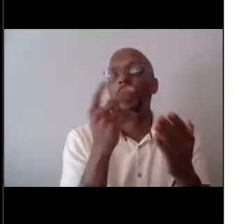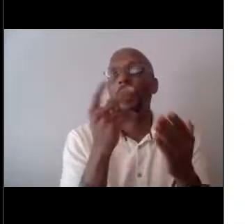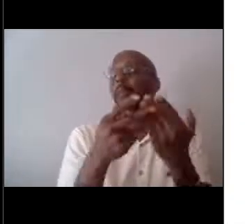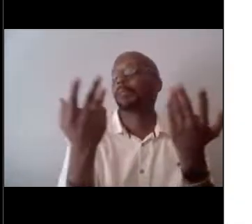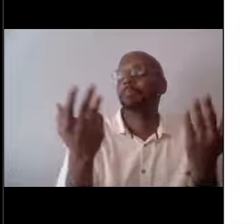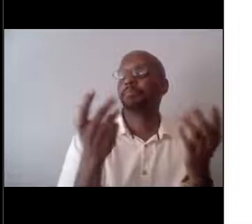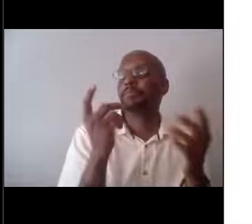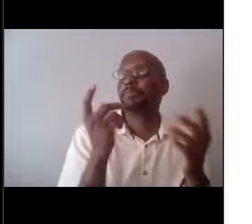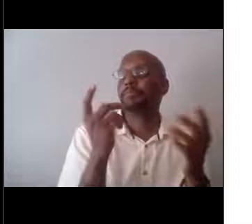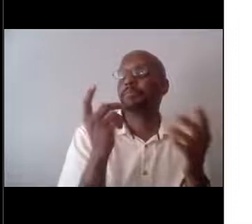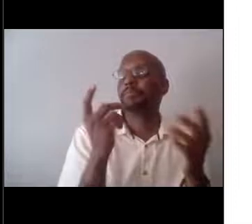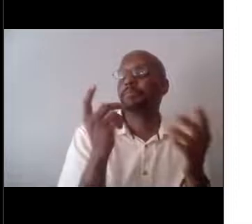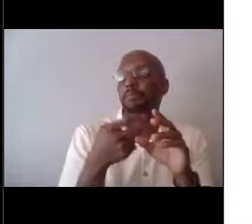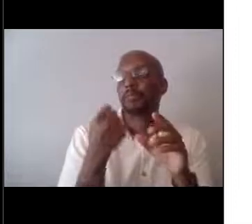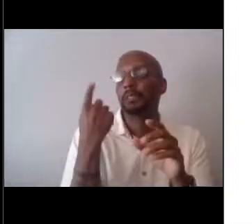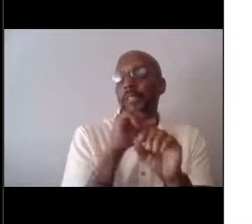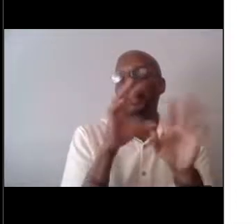socioeconomic development.